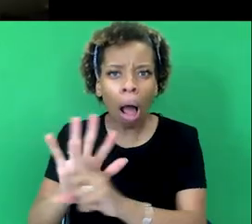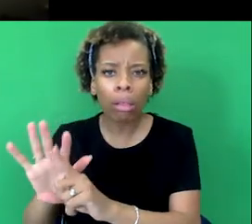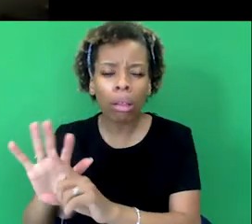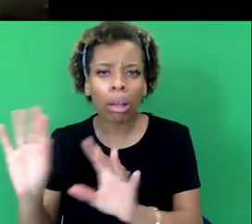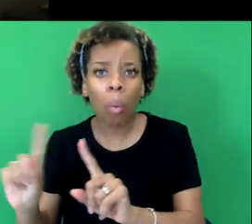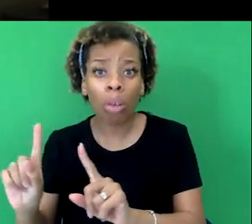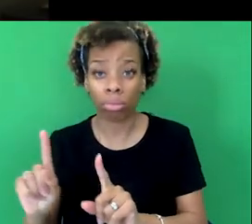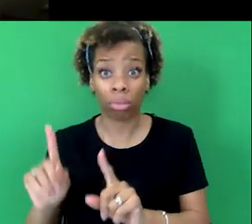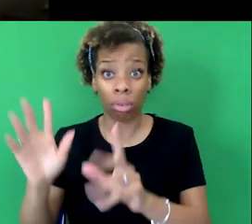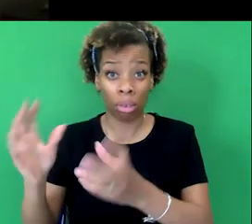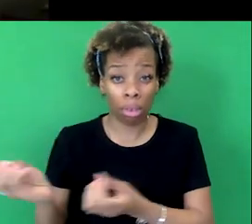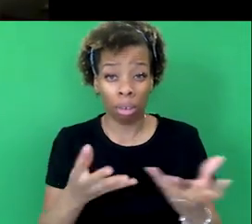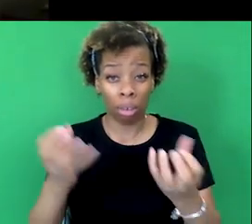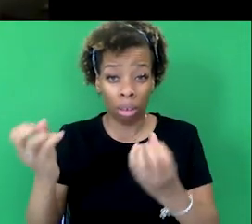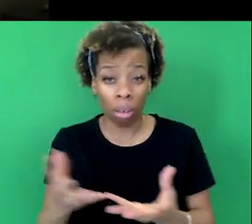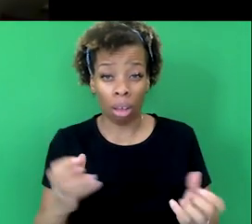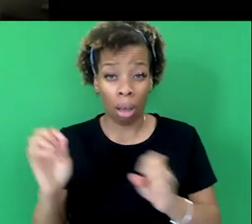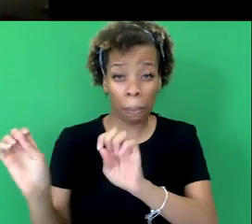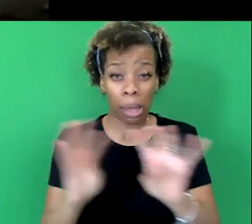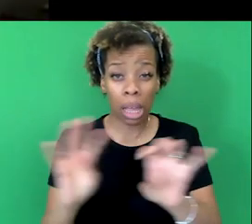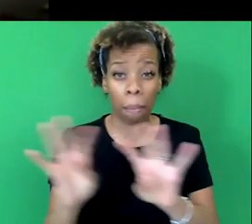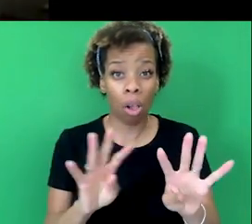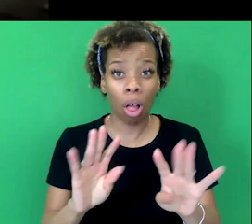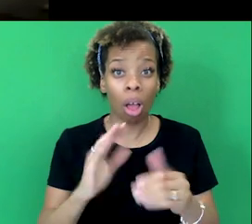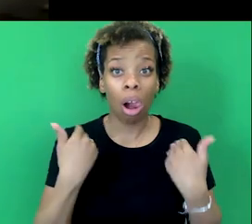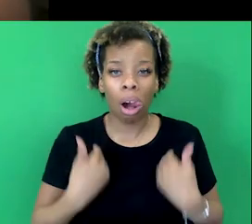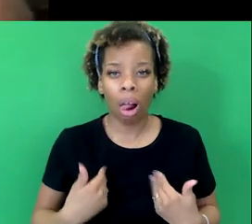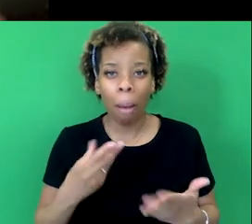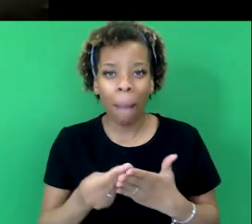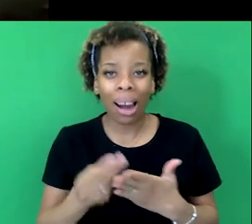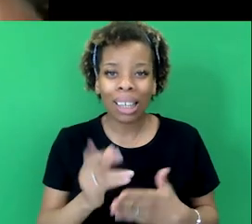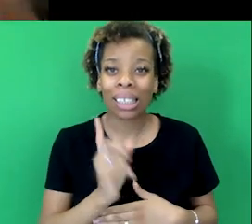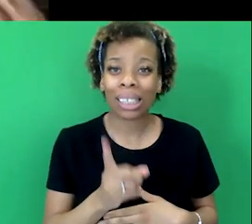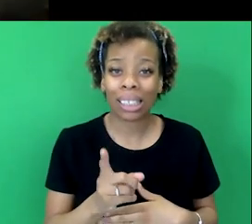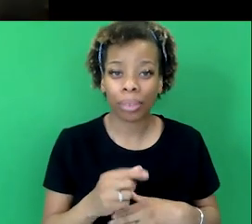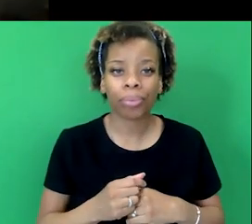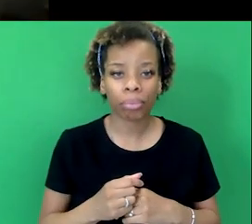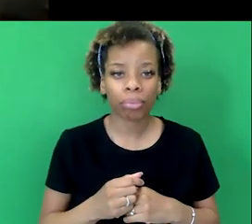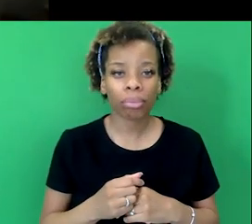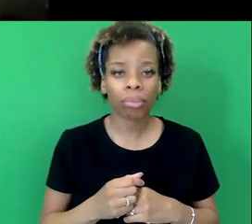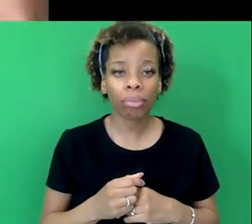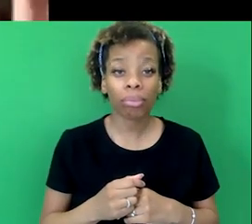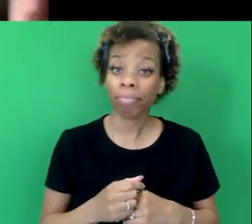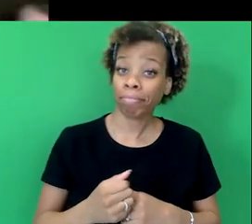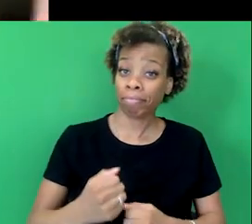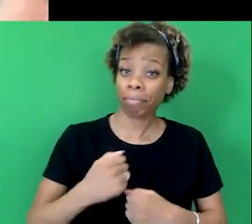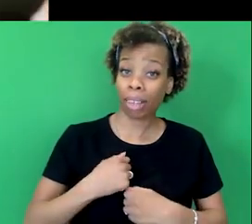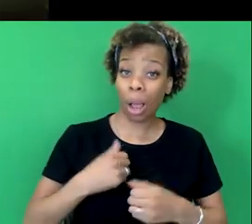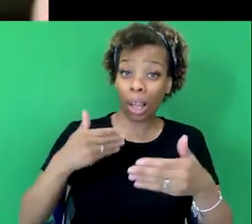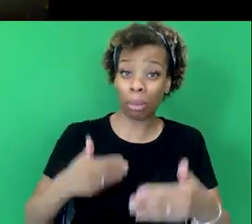can we other this entire group of people in order to exploit them? And this happens before. And in fact, in our period,